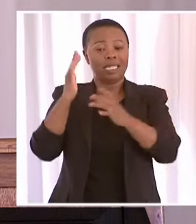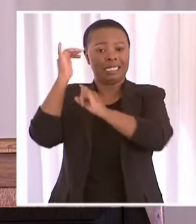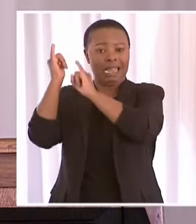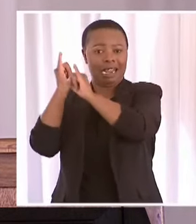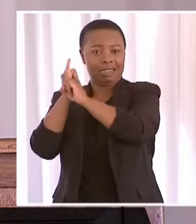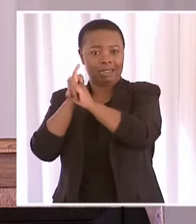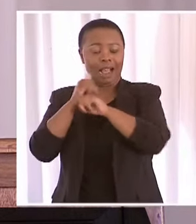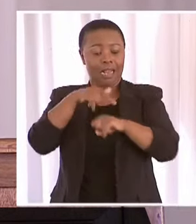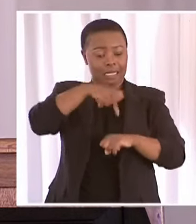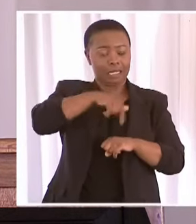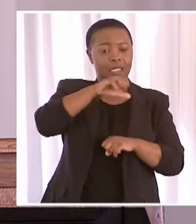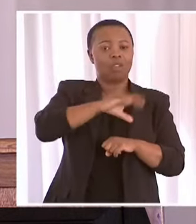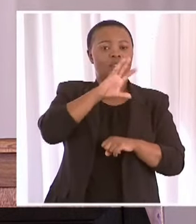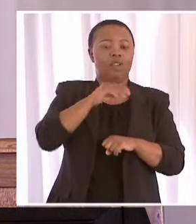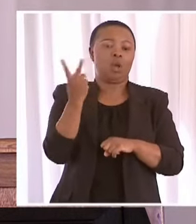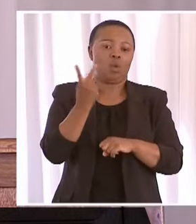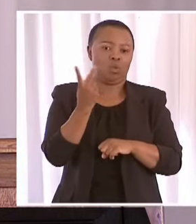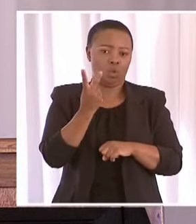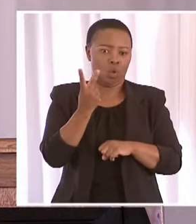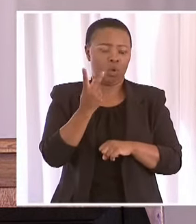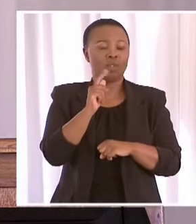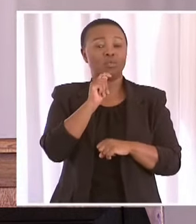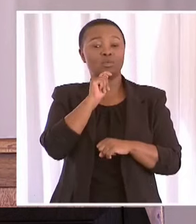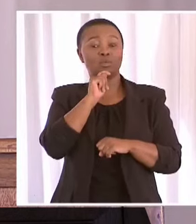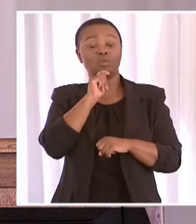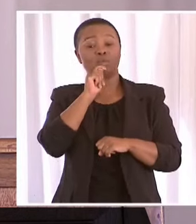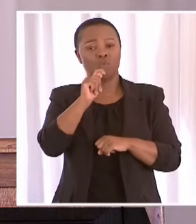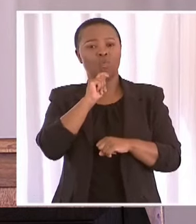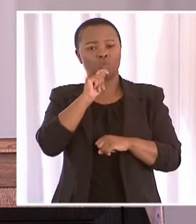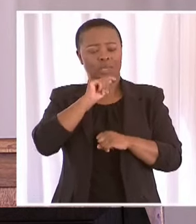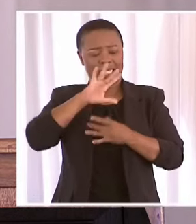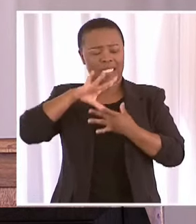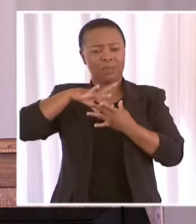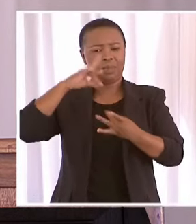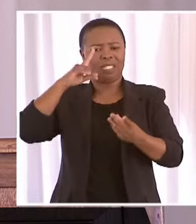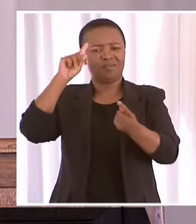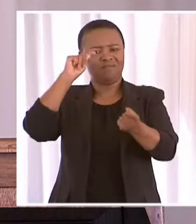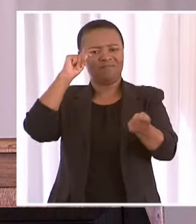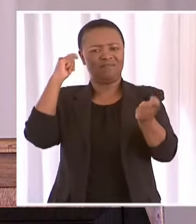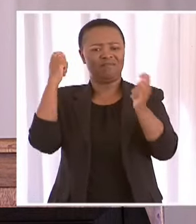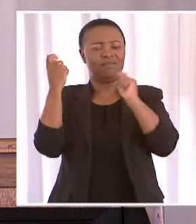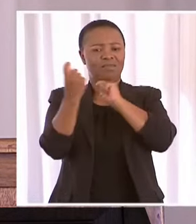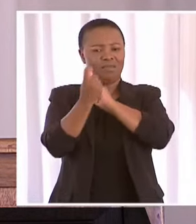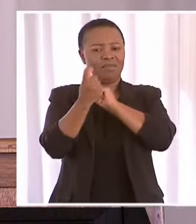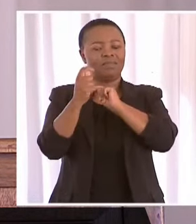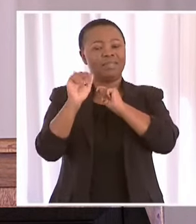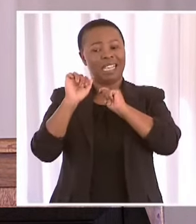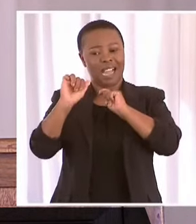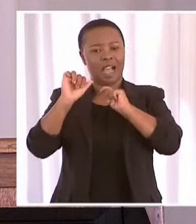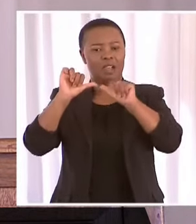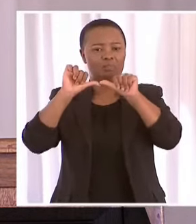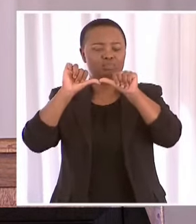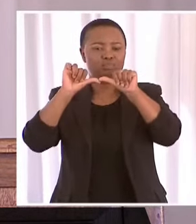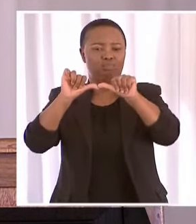abroad. Indeed, his revolutionary spirit lives on.